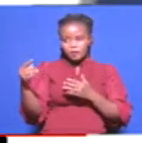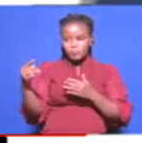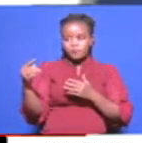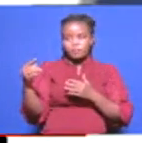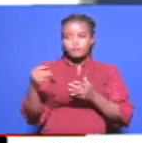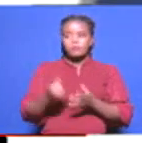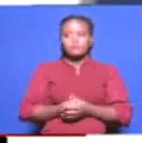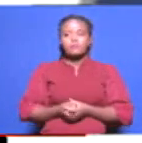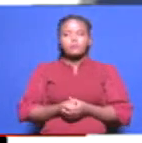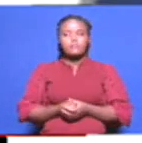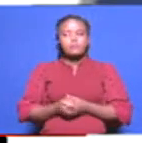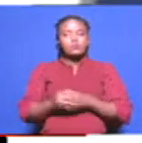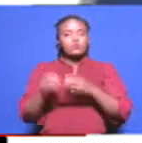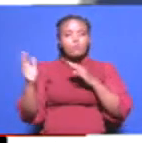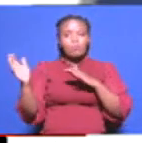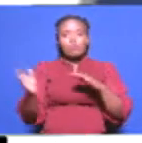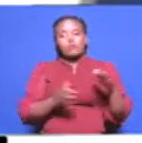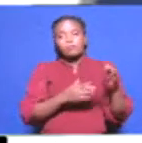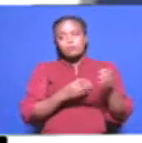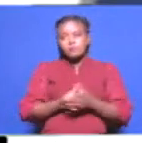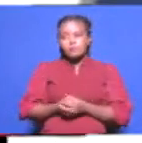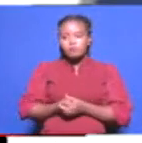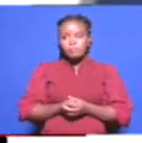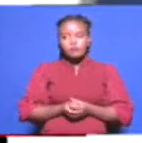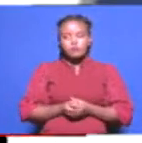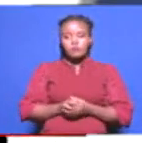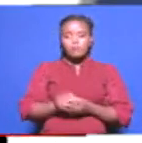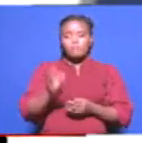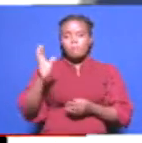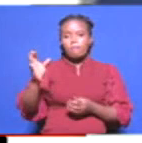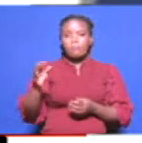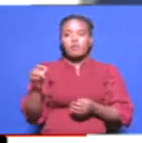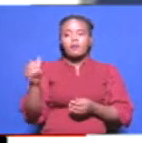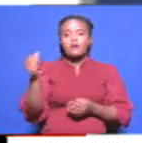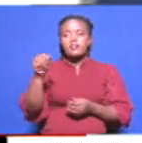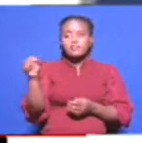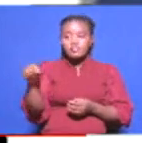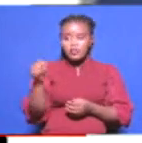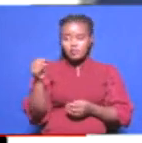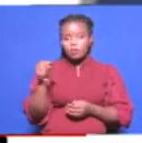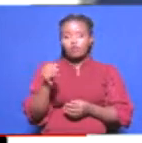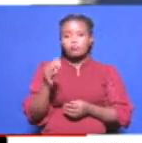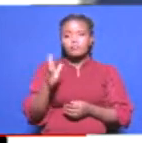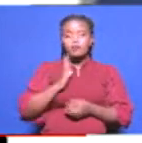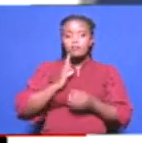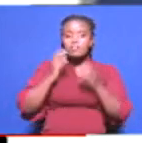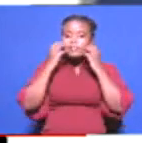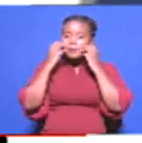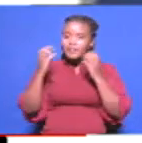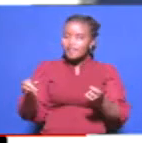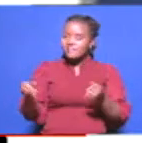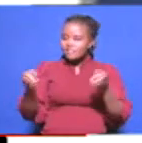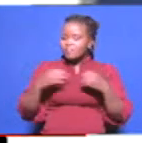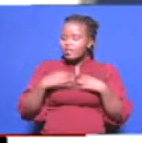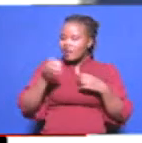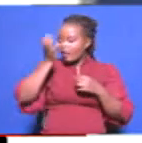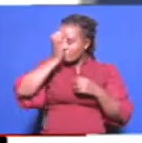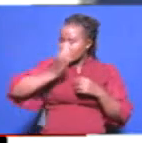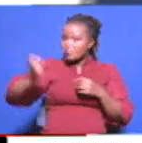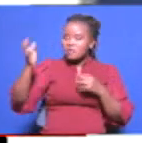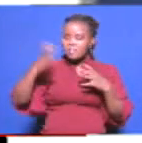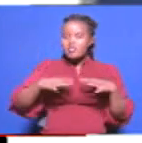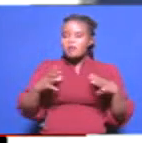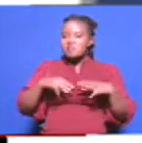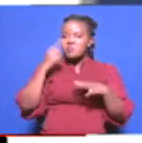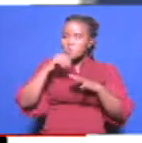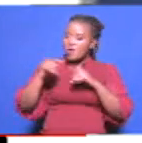All right, moving this forward, Interior Cabinet Secretary Dr. Fred Matiang'i has dismissed those who are accusing him of